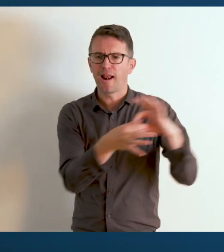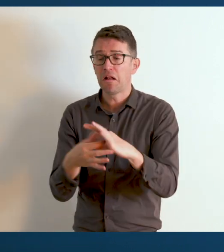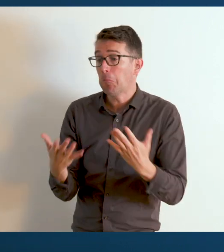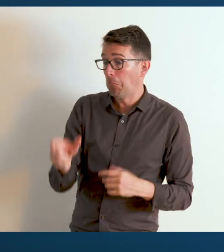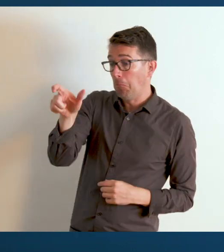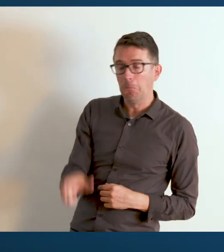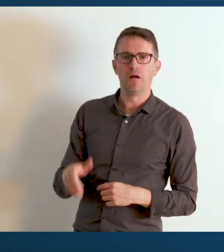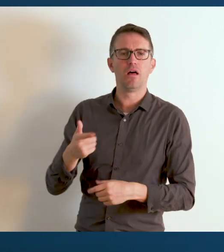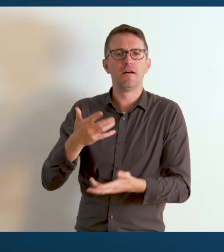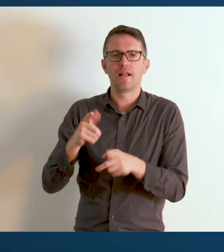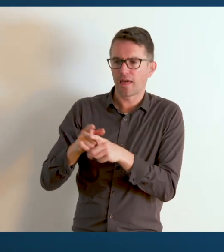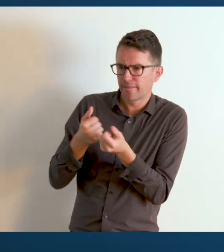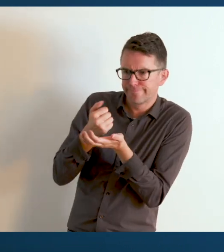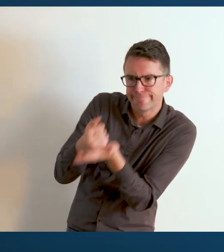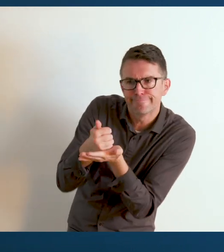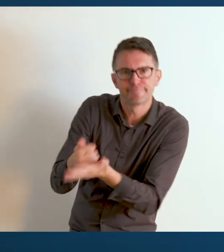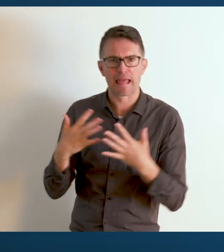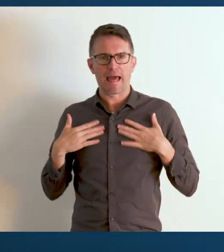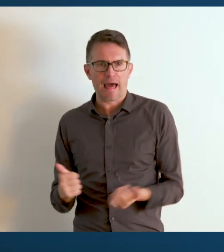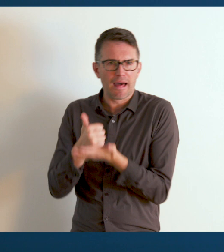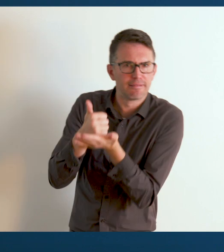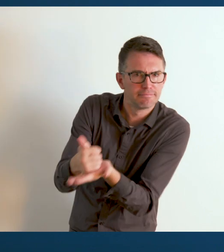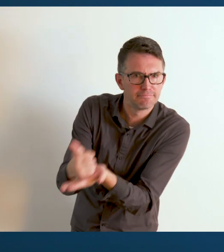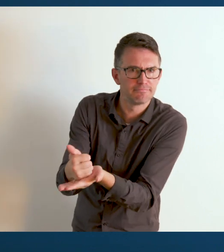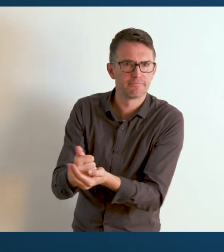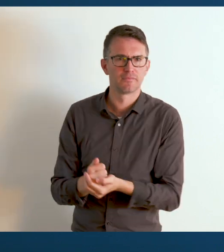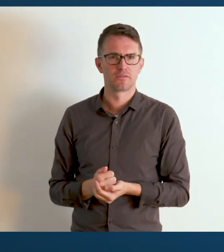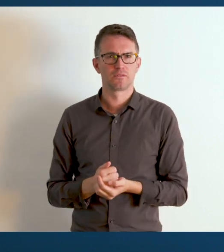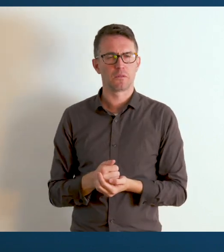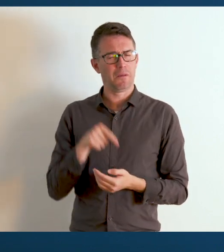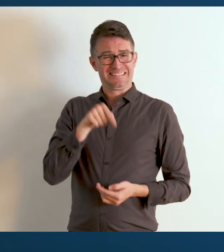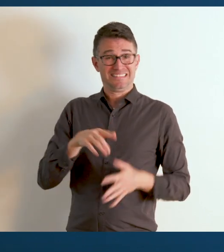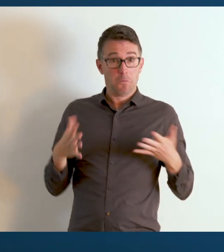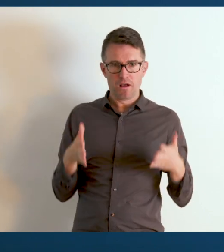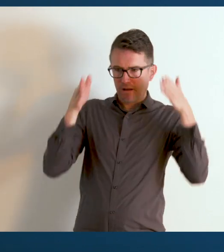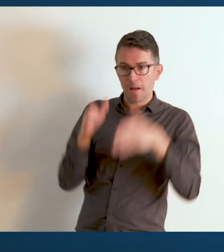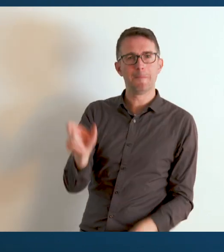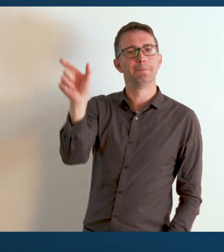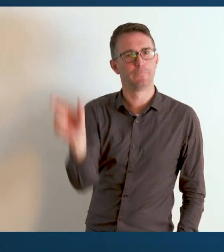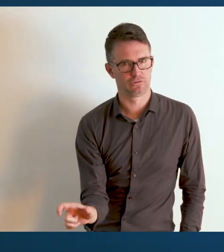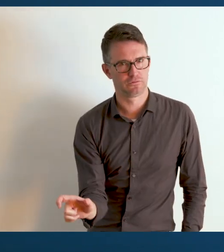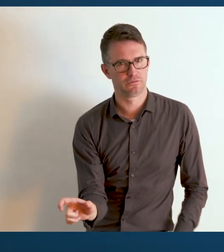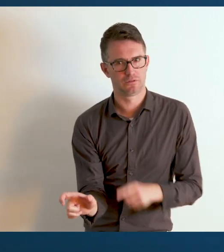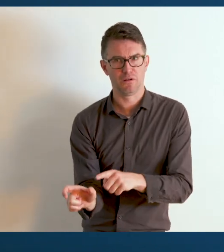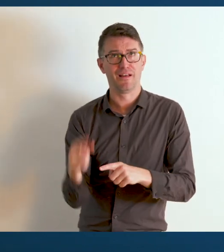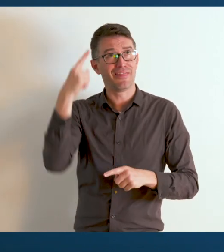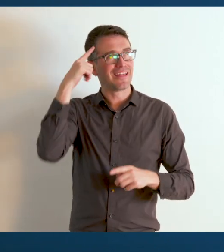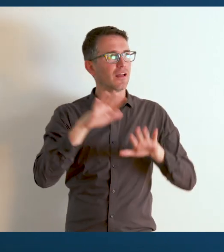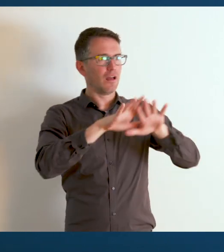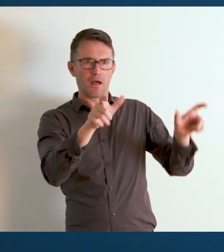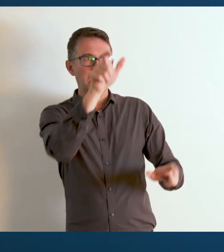interventions are then possible. So we're talking about an individual. We're not talking about a population of people